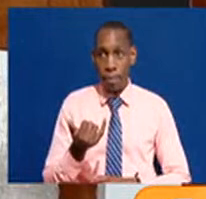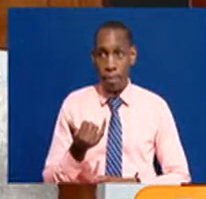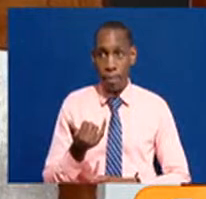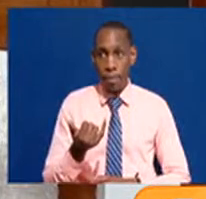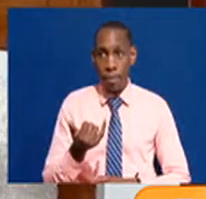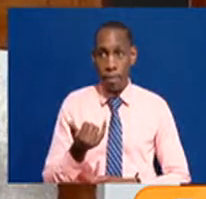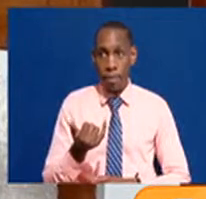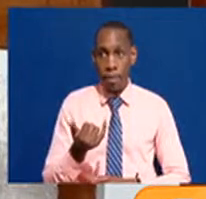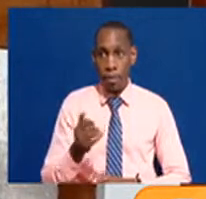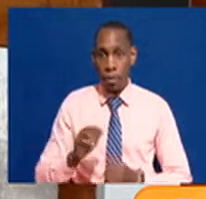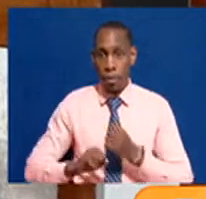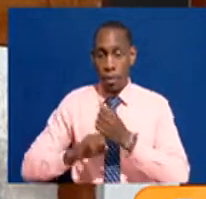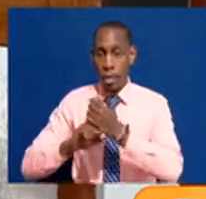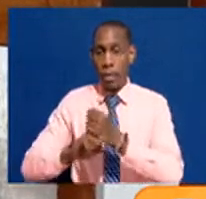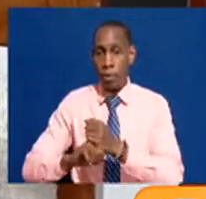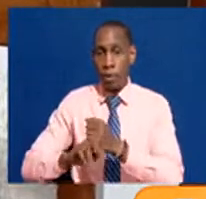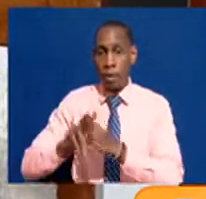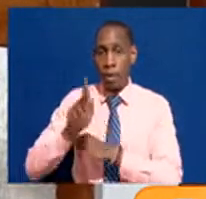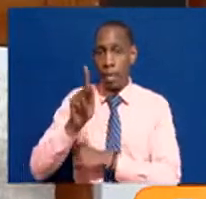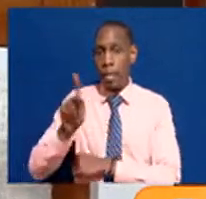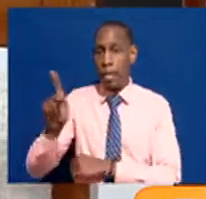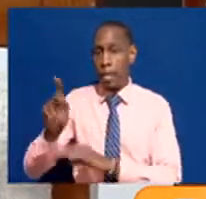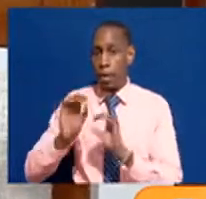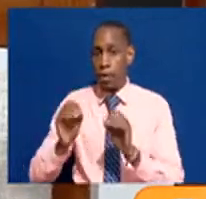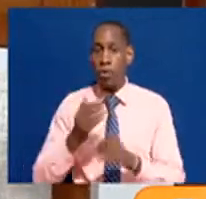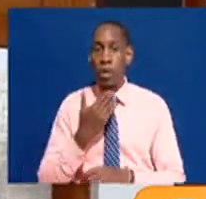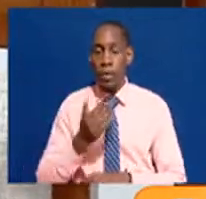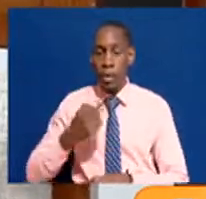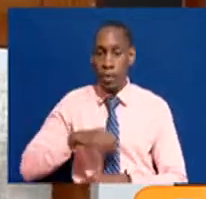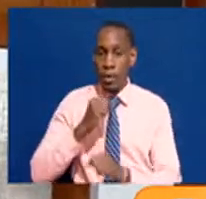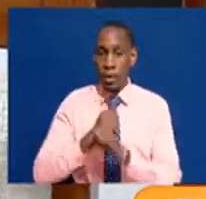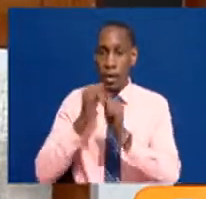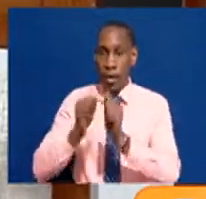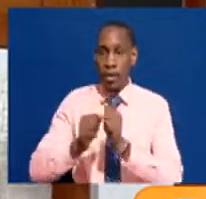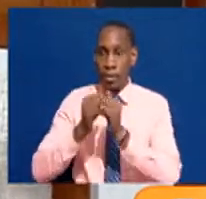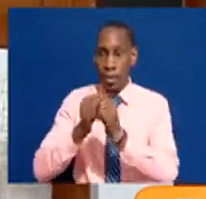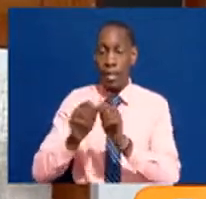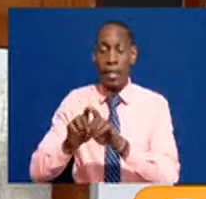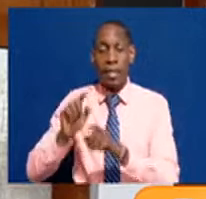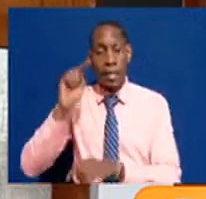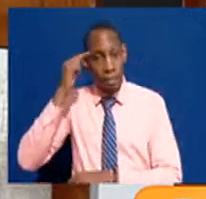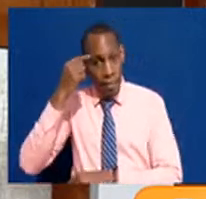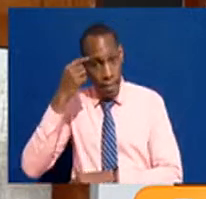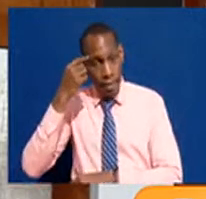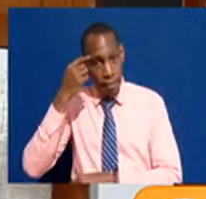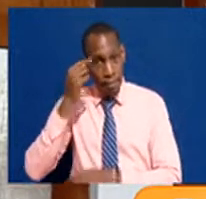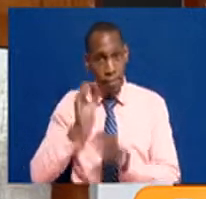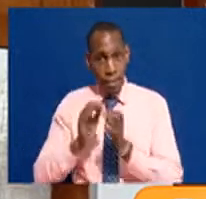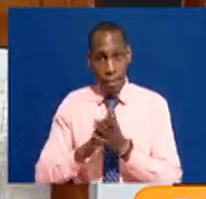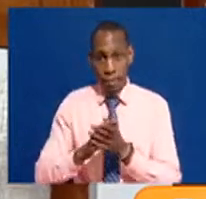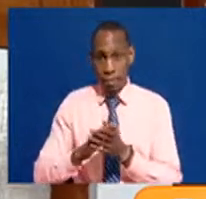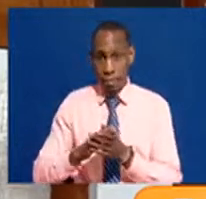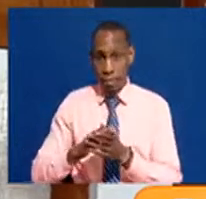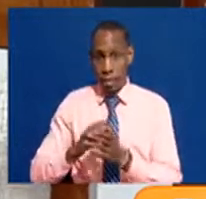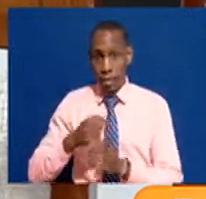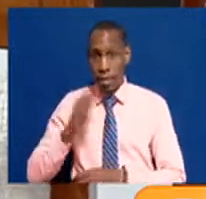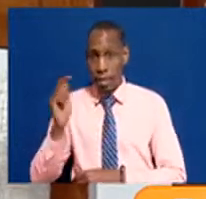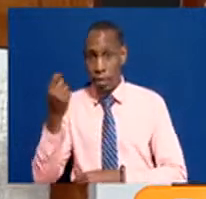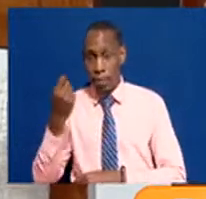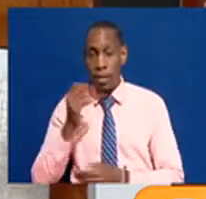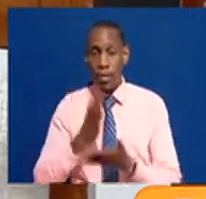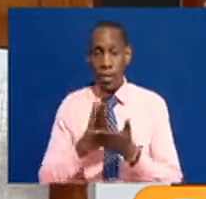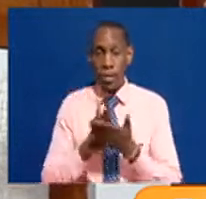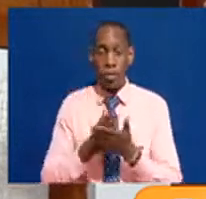having been supporters of KK. We want us to work together. And I think if I was the president, I'd be really,